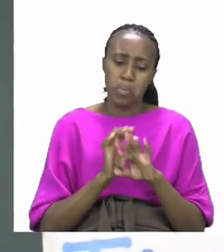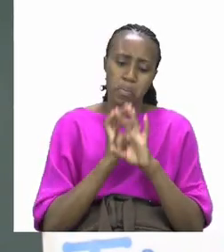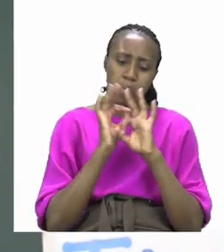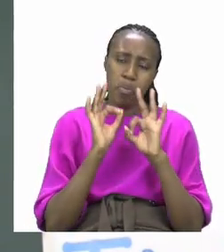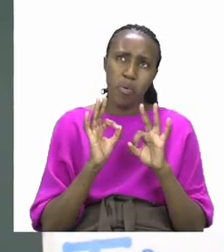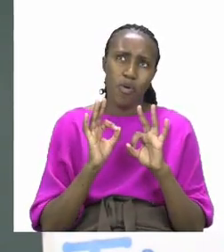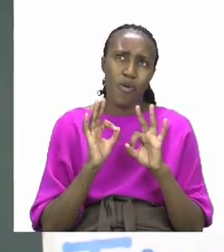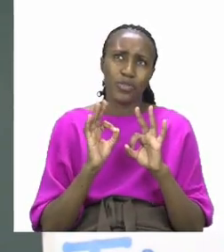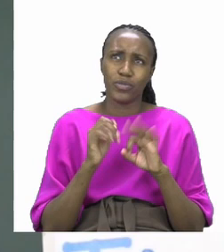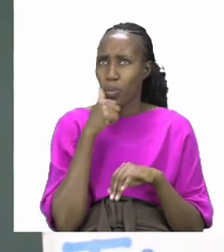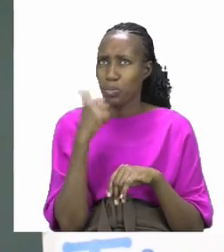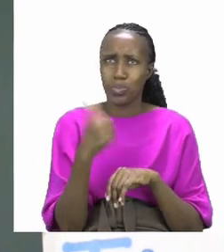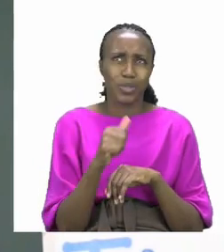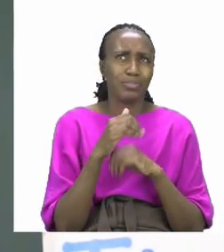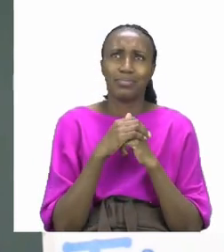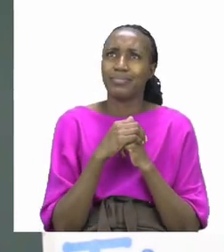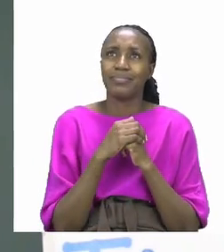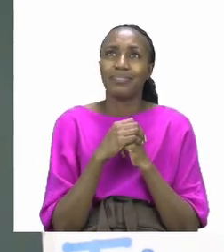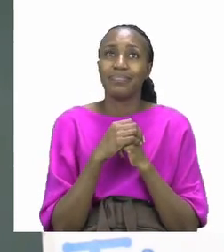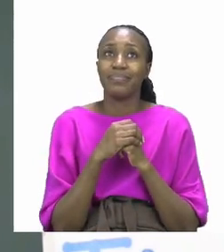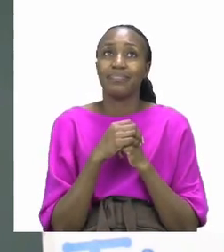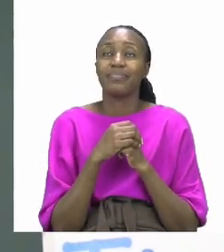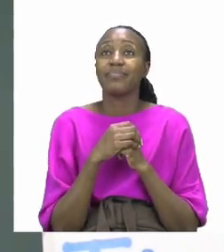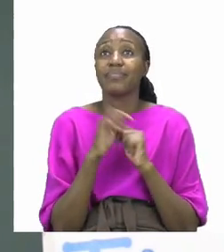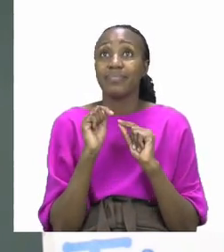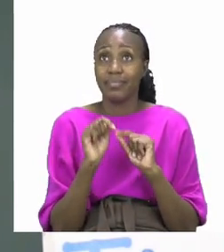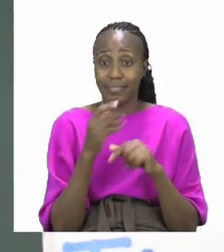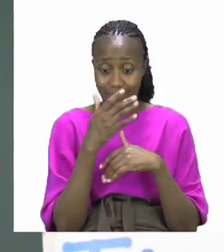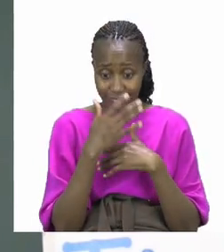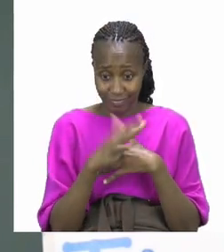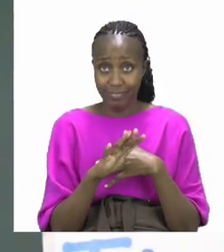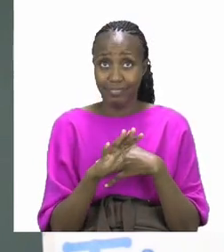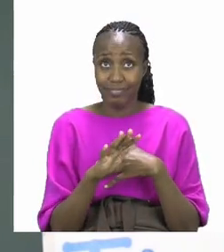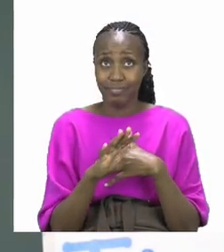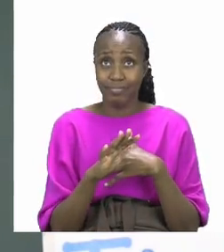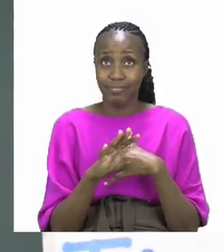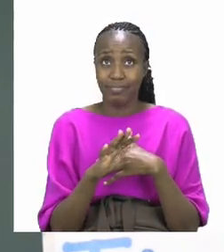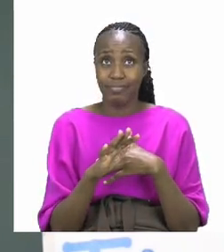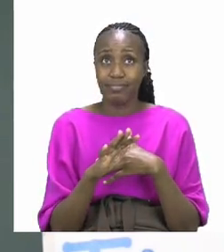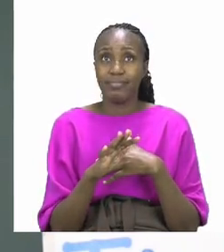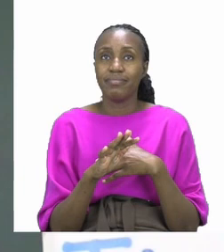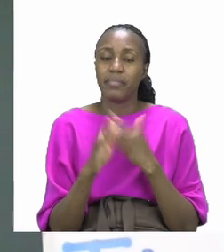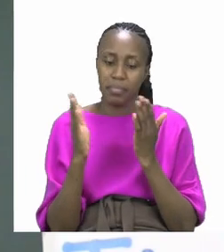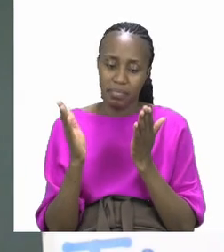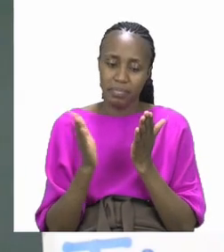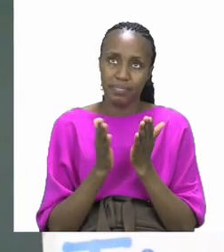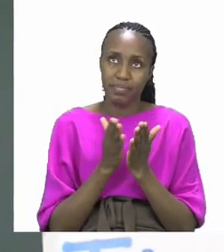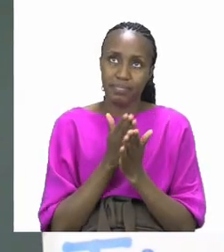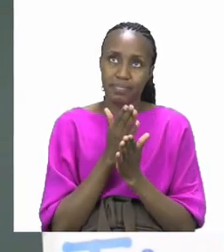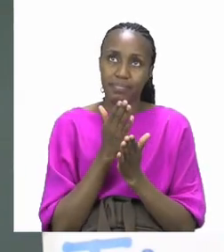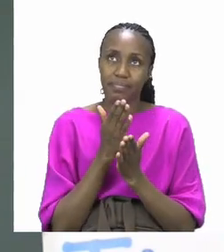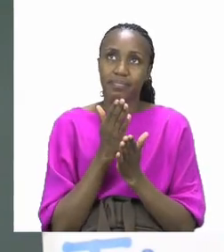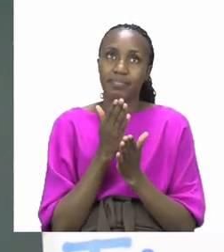beautifully if you do. When you're done with all your patterns and making them beautiful, let's now go to the last part